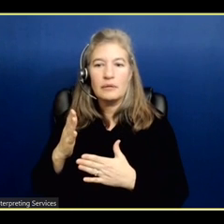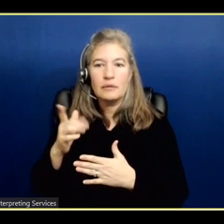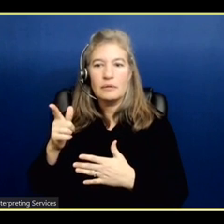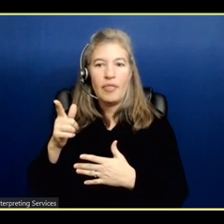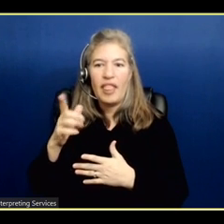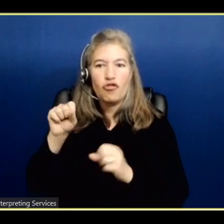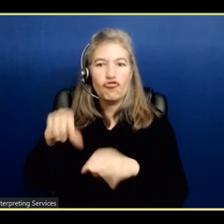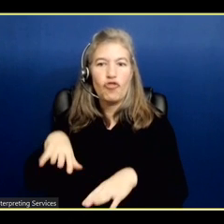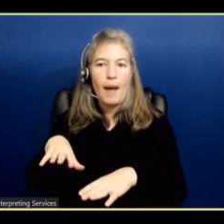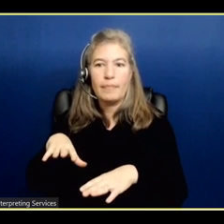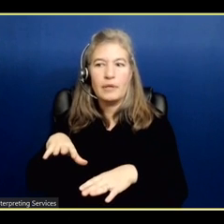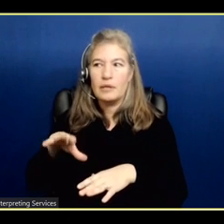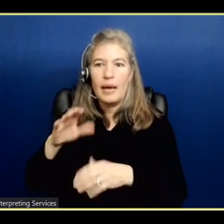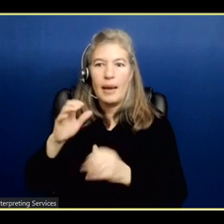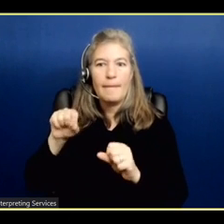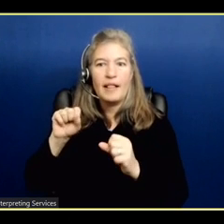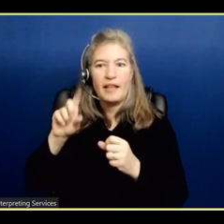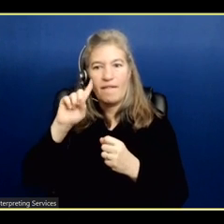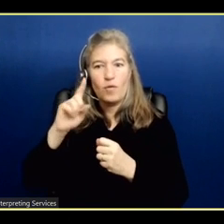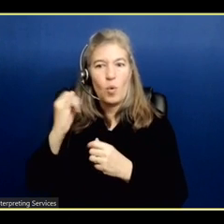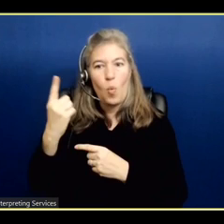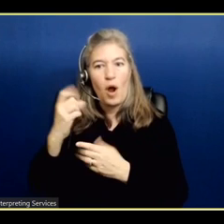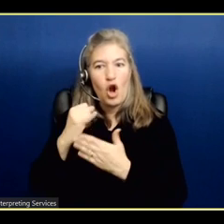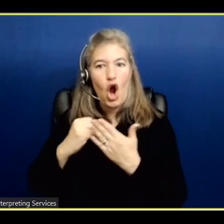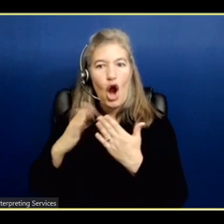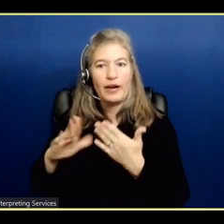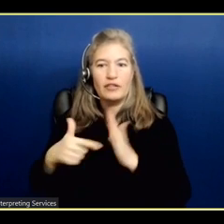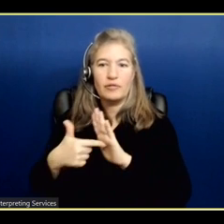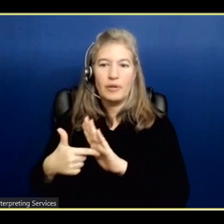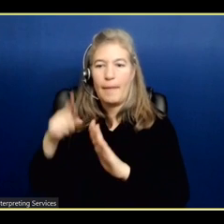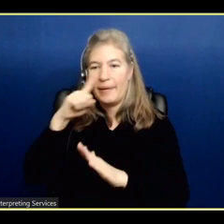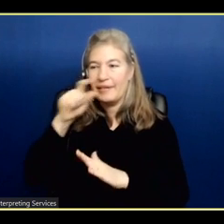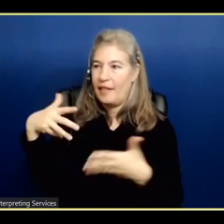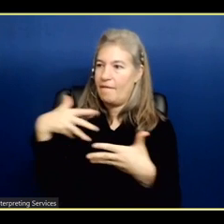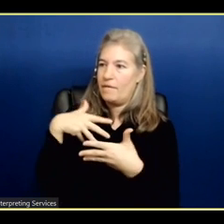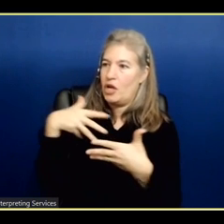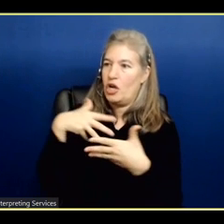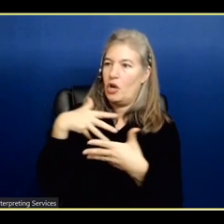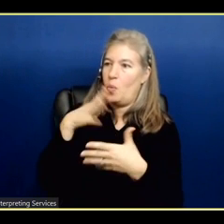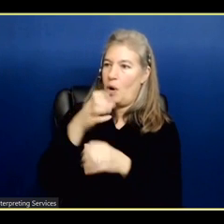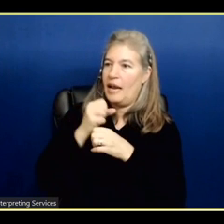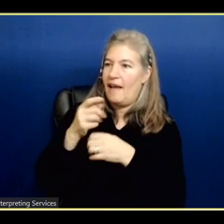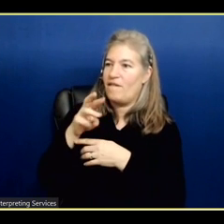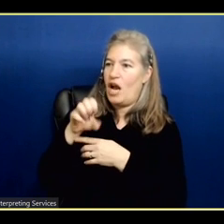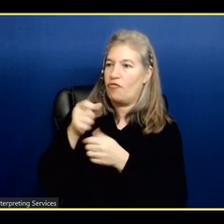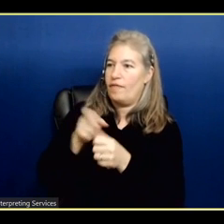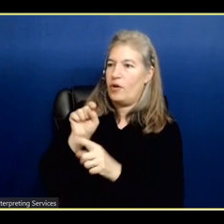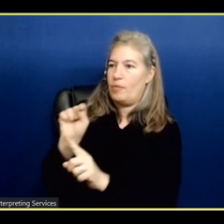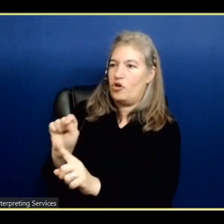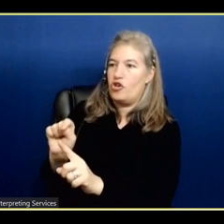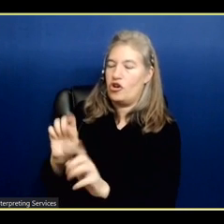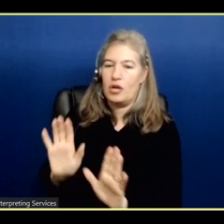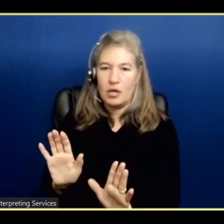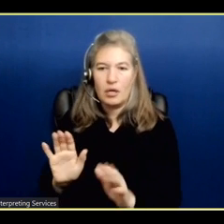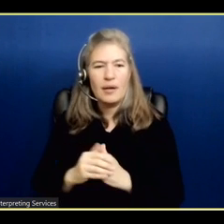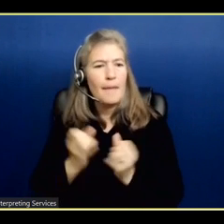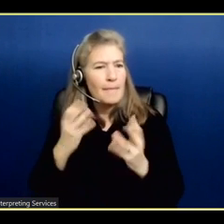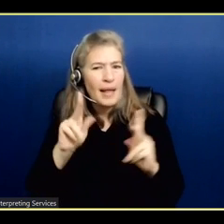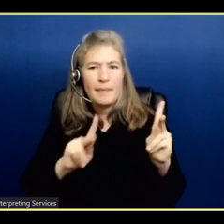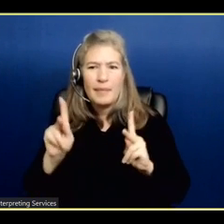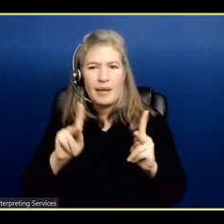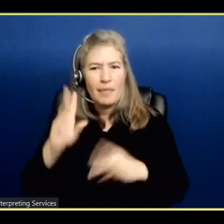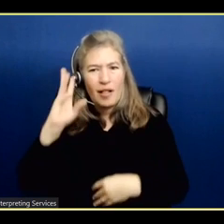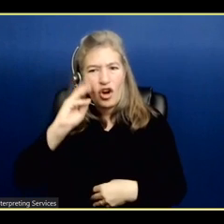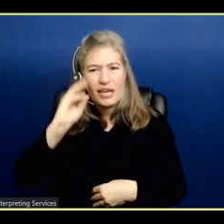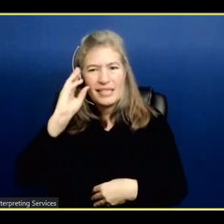vulnerable. And I'll talk about immigrants, women, and the census. Immigrants are on the front lines of this crisis. Many are unable to work from home